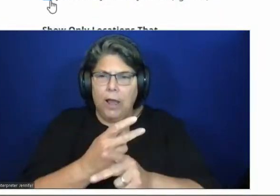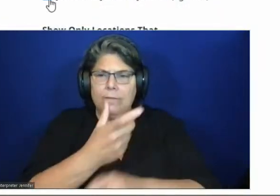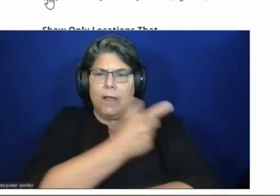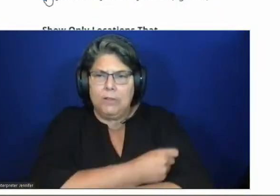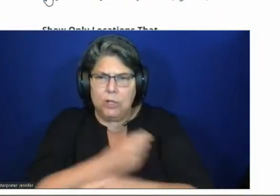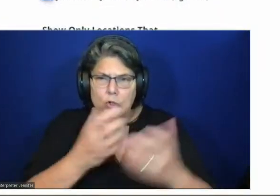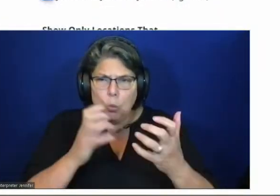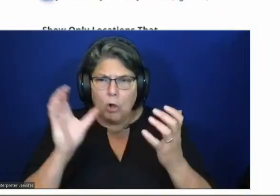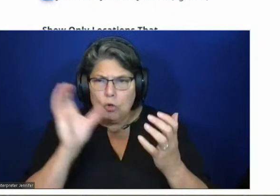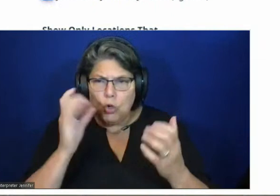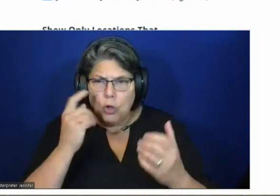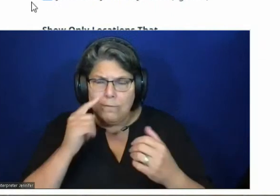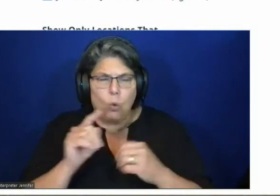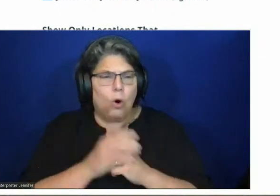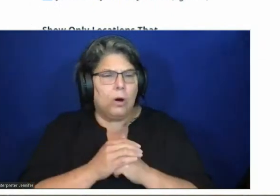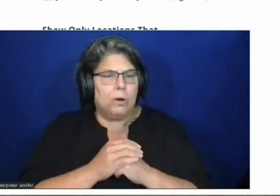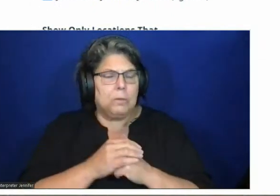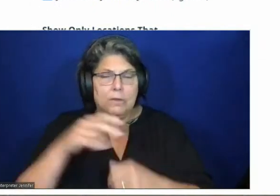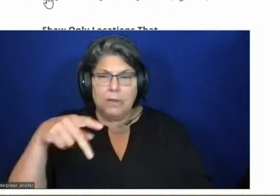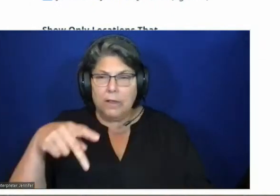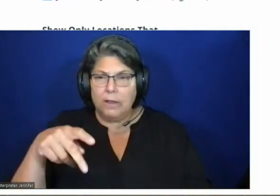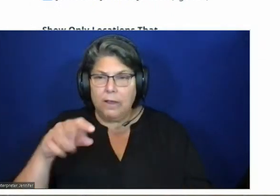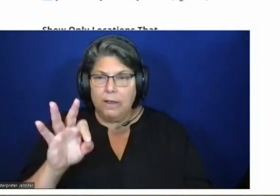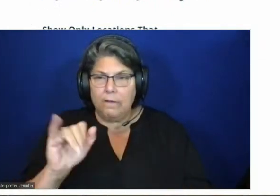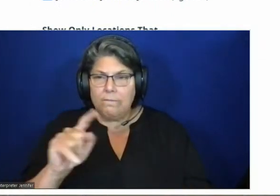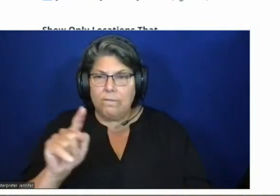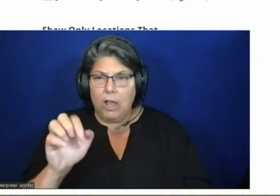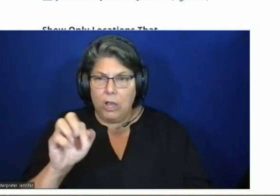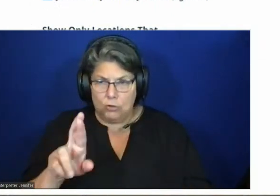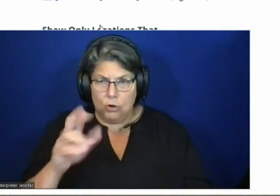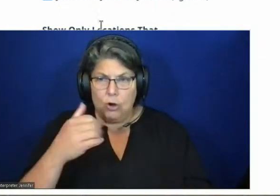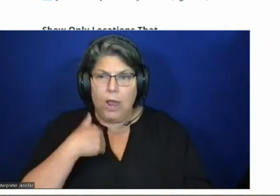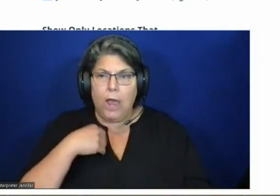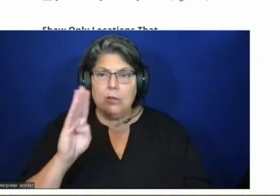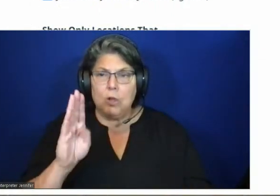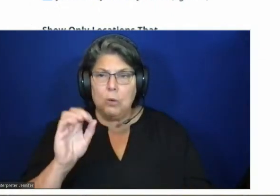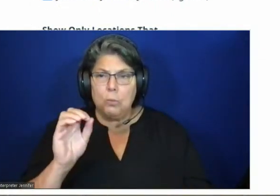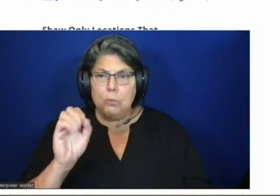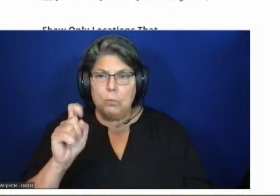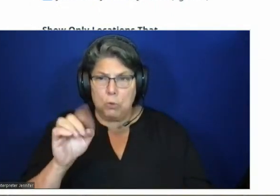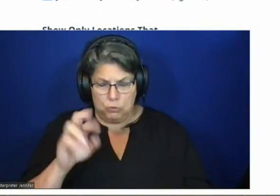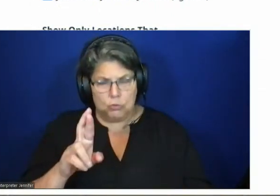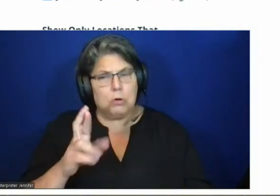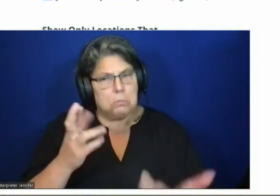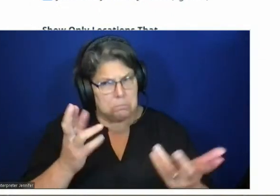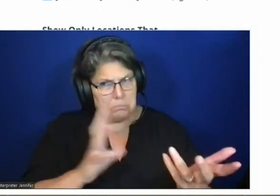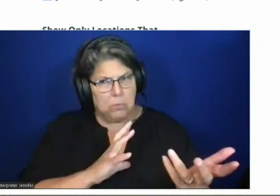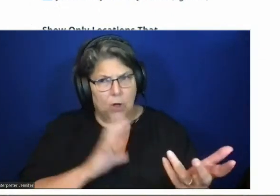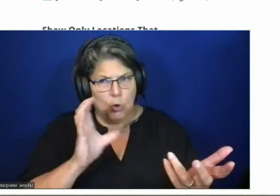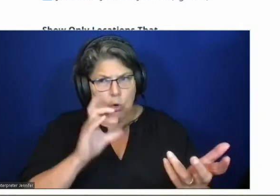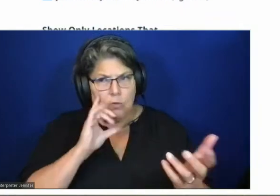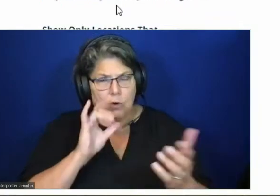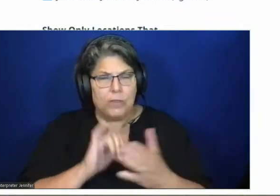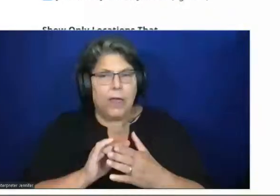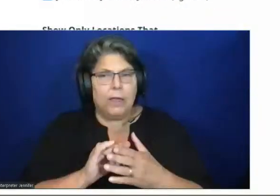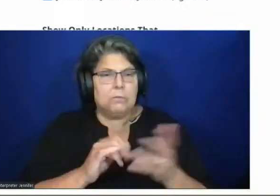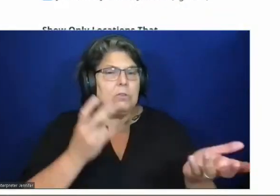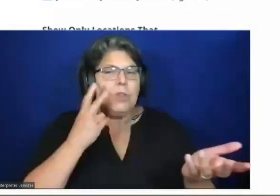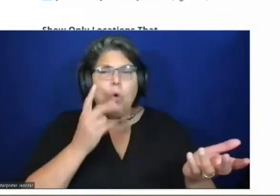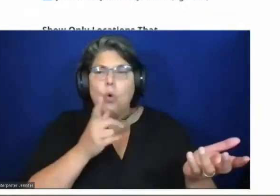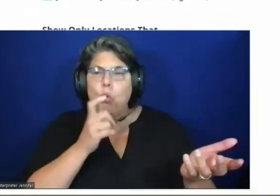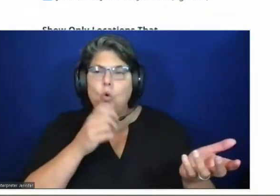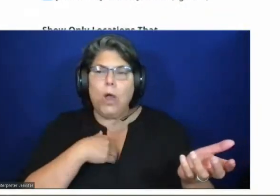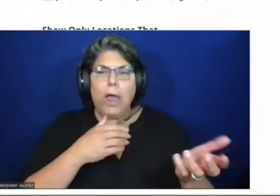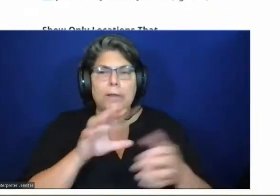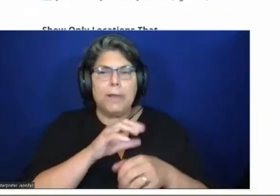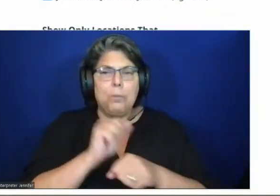for. So since Pfizer's got the booster, we'll look for just Pfizer. Anybody that's got an appointment available